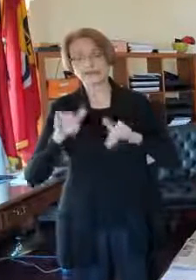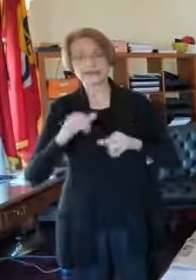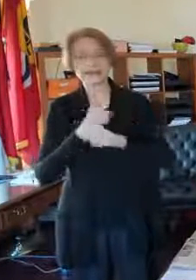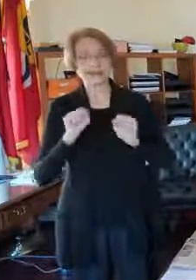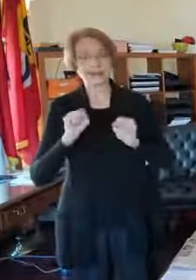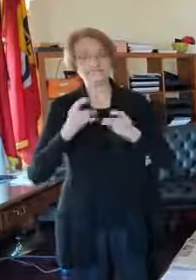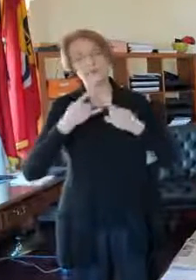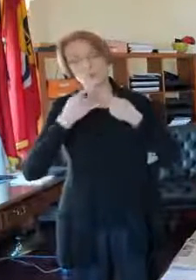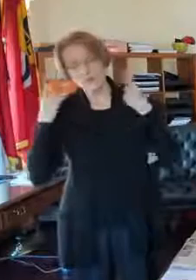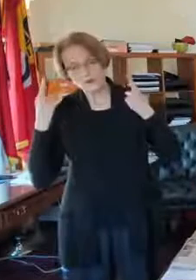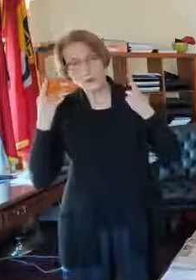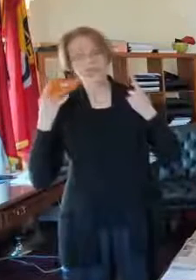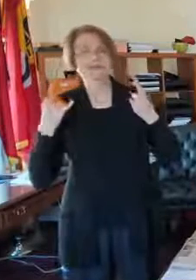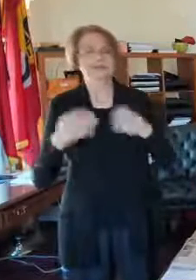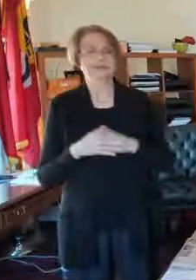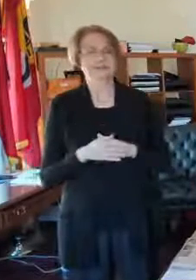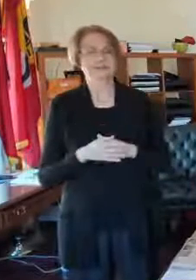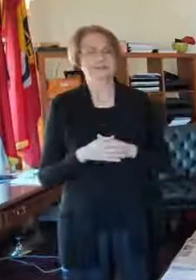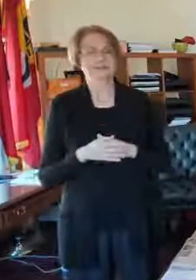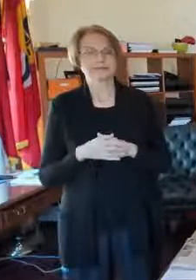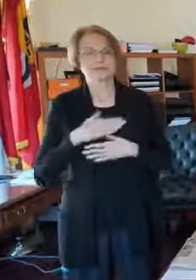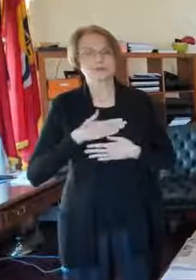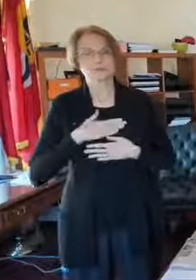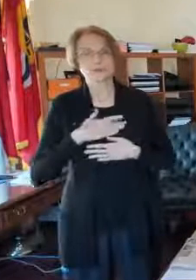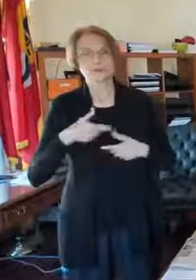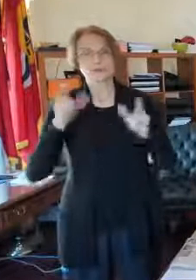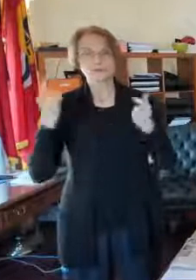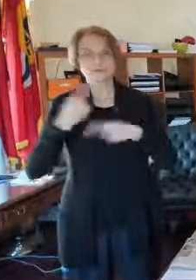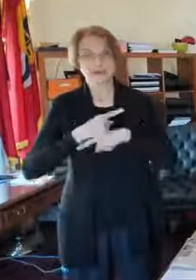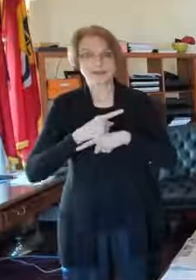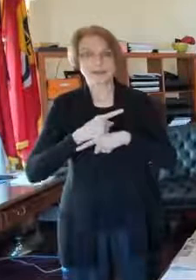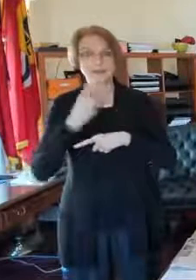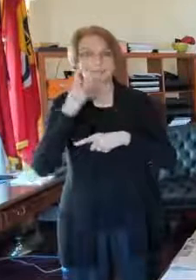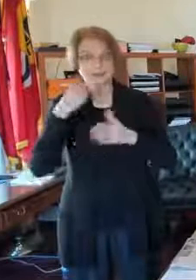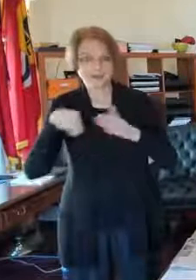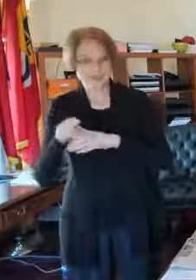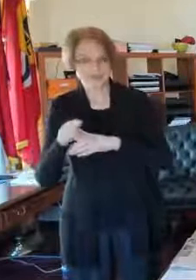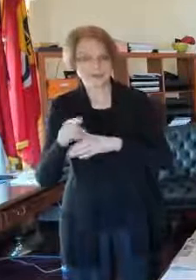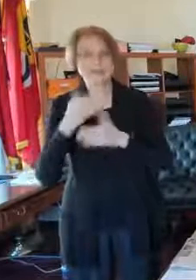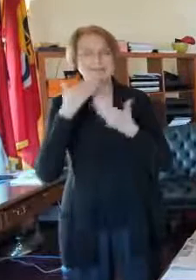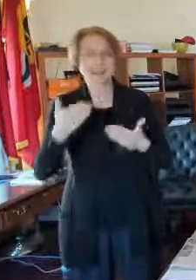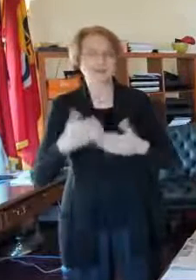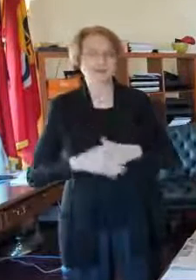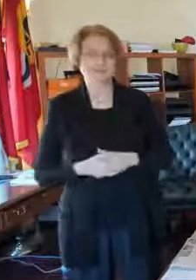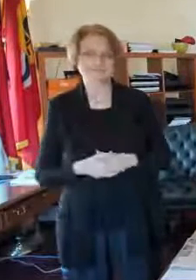Wear your mask. And appreciate you being with us. We'll be back with you next week. Thanks.